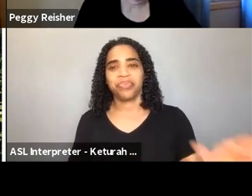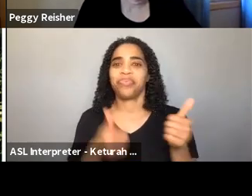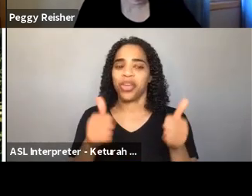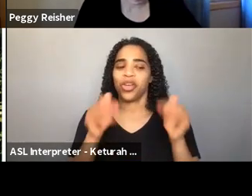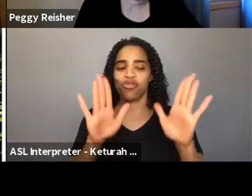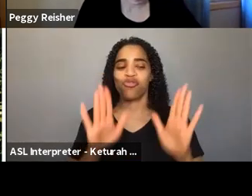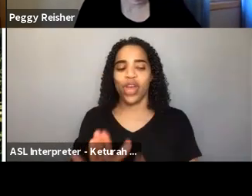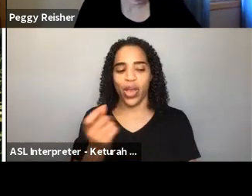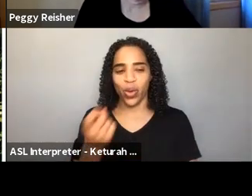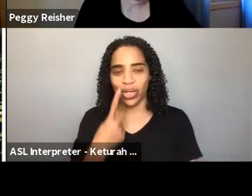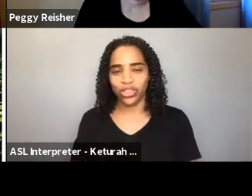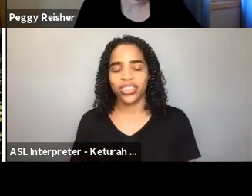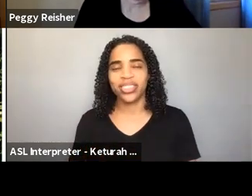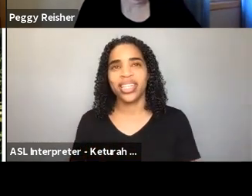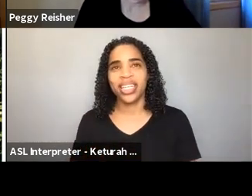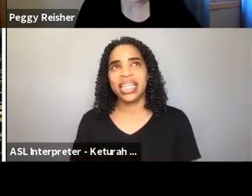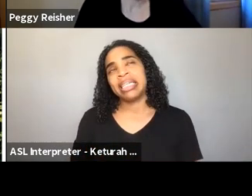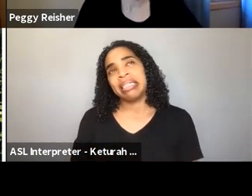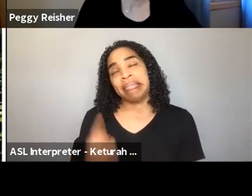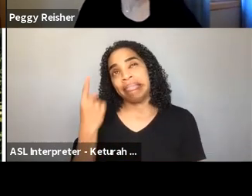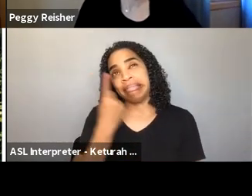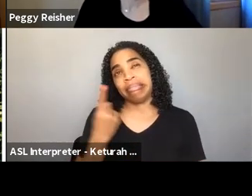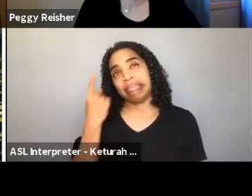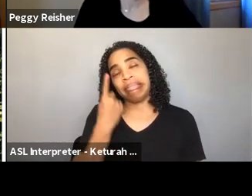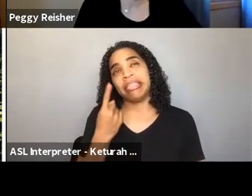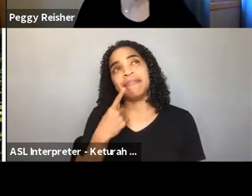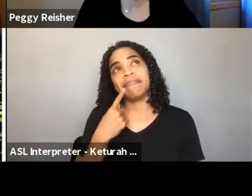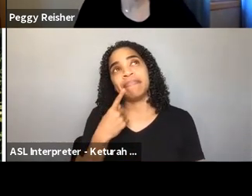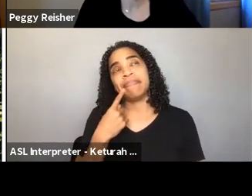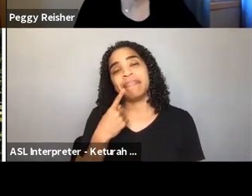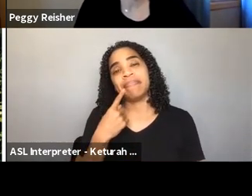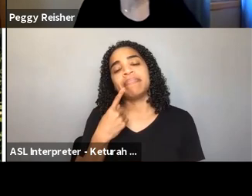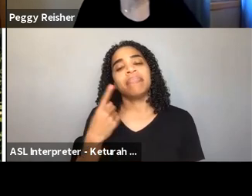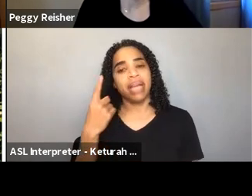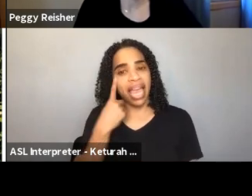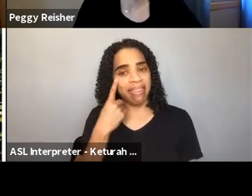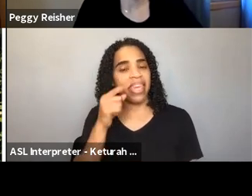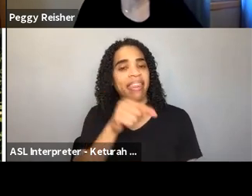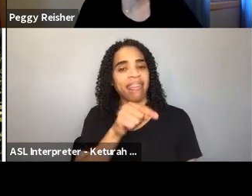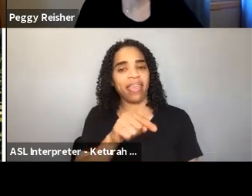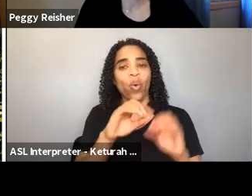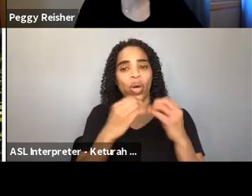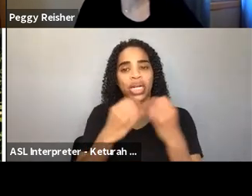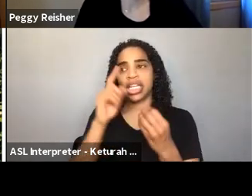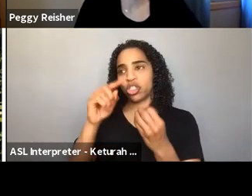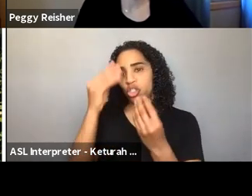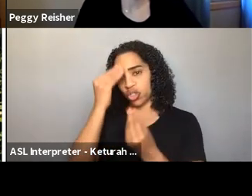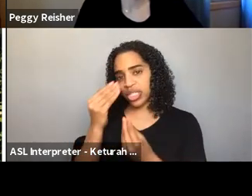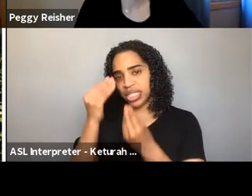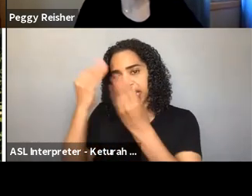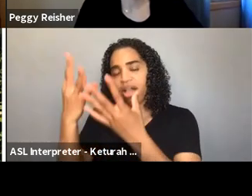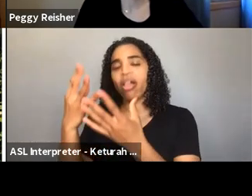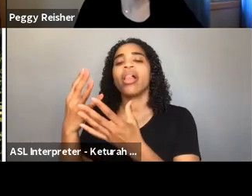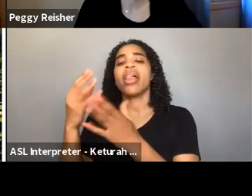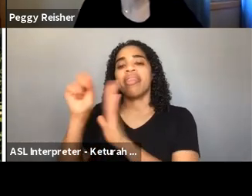question. I would say they should express some interest with the State Unit on Aging.